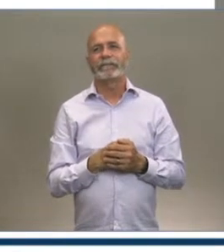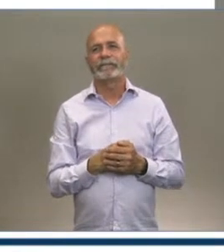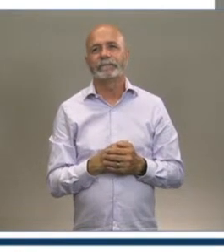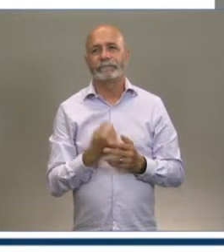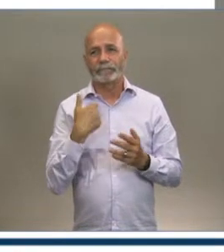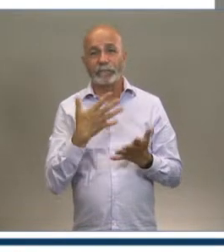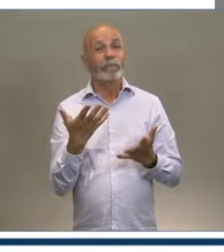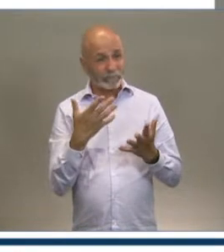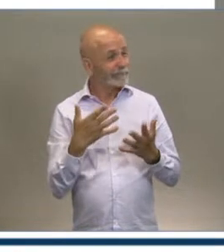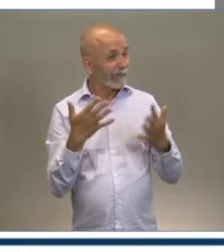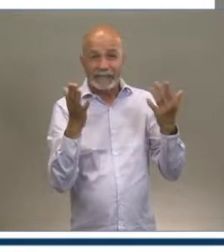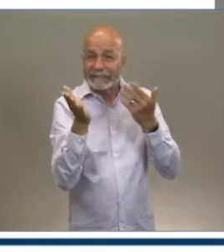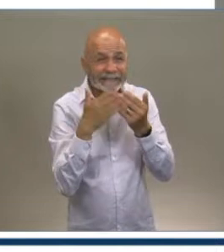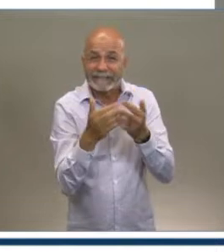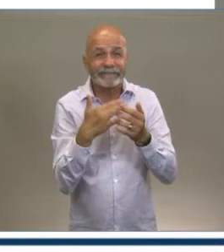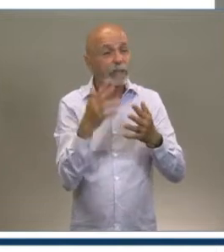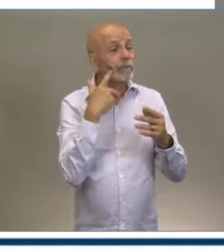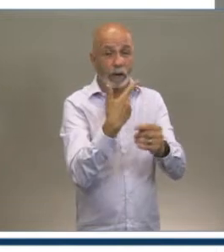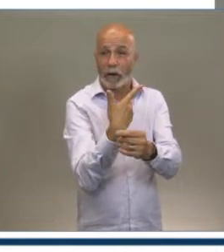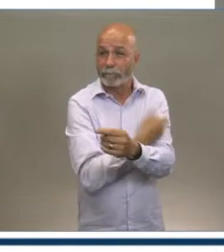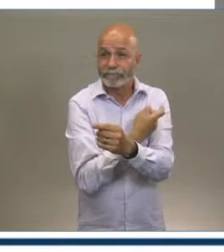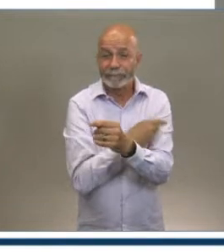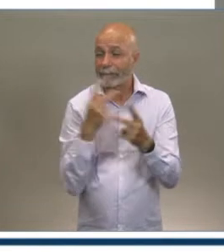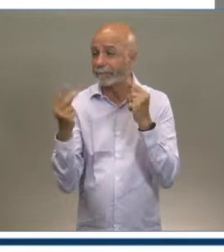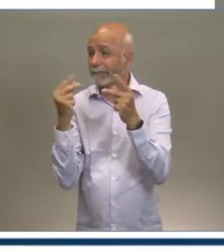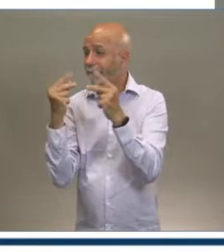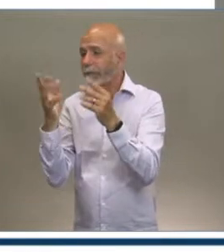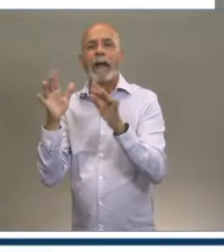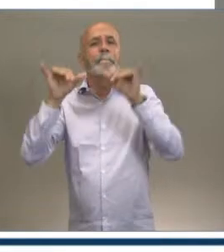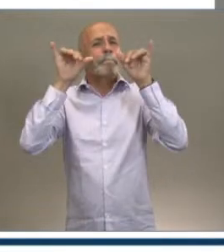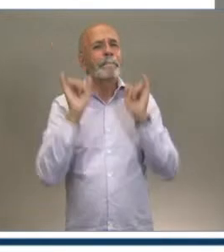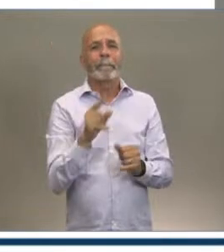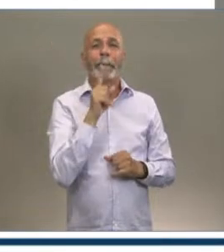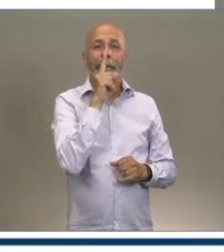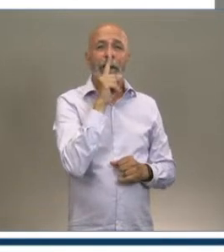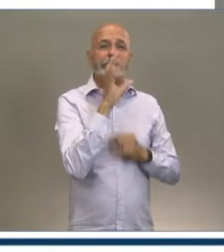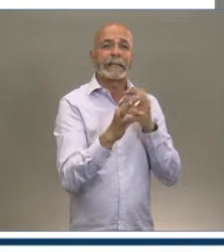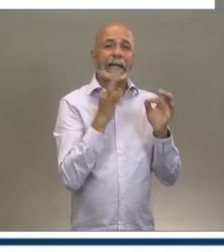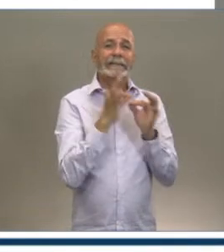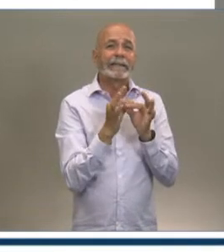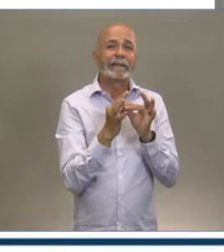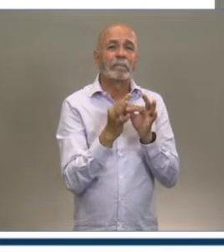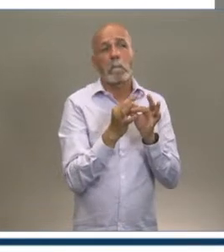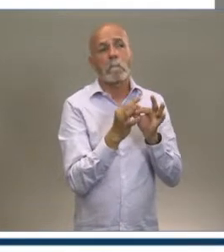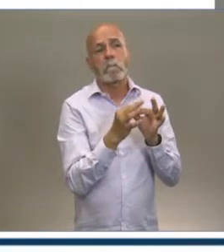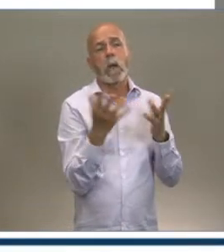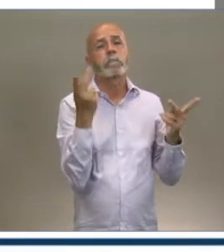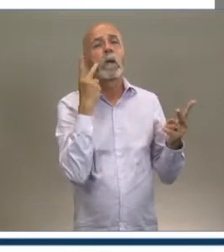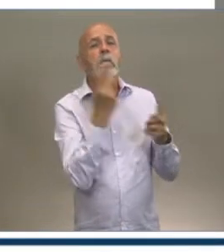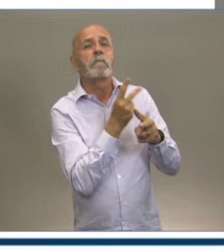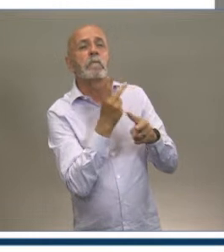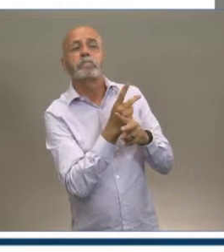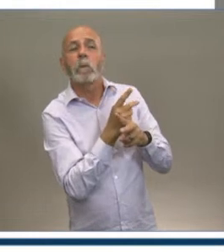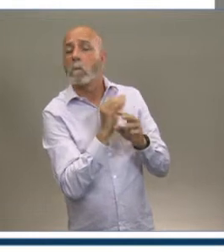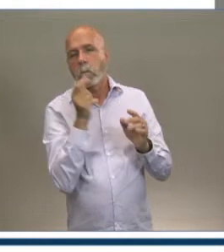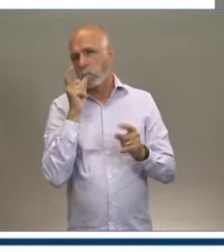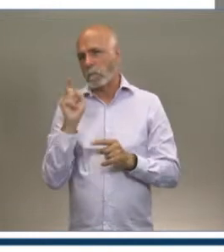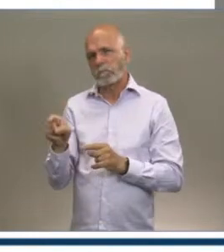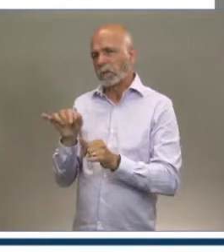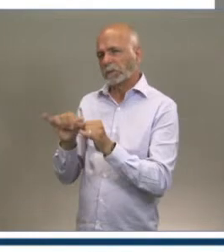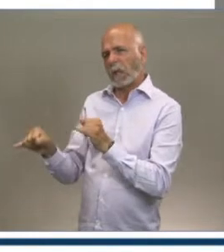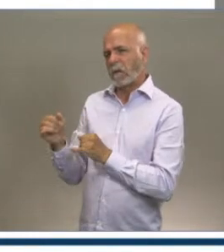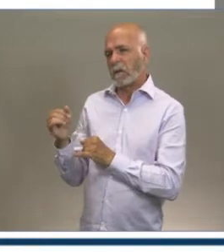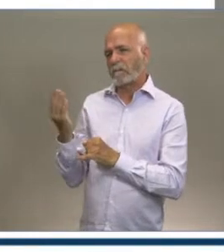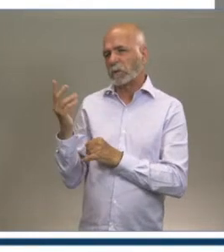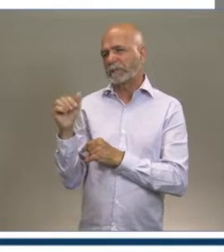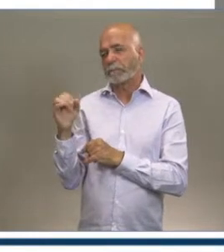vaccine coverage rate, we'll look at the need for that isolation, and maybe we remove that once we're at a higher place or a higher level of vaccine